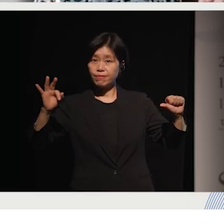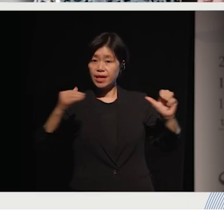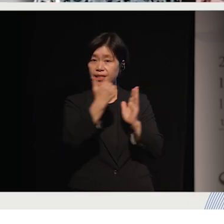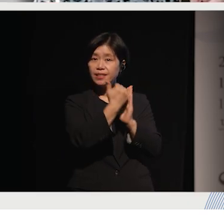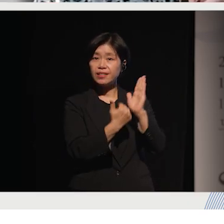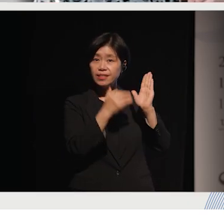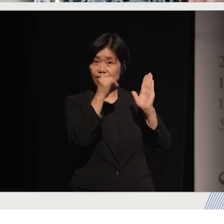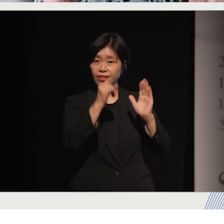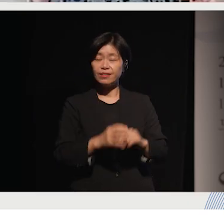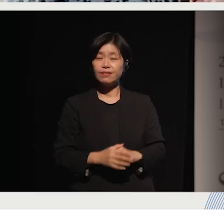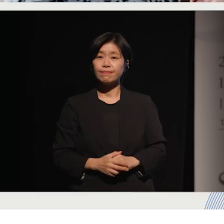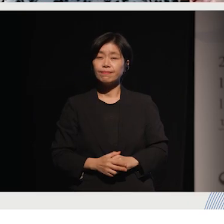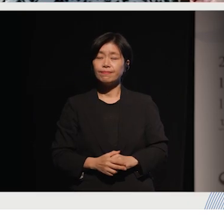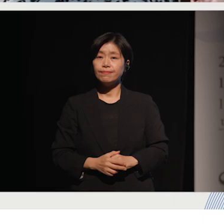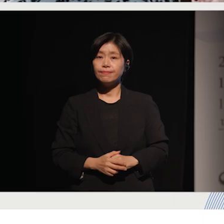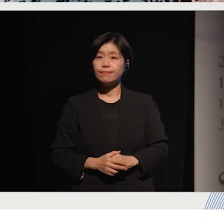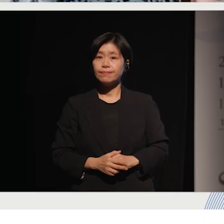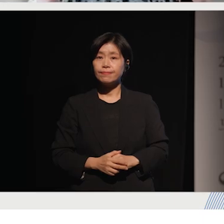letter.